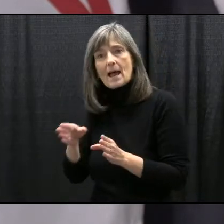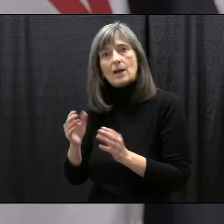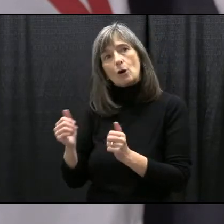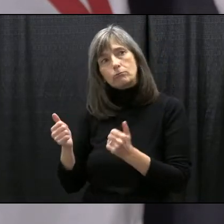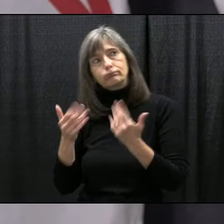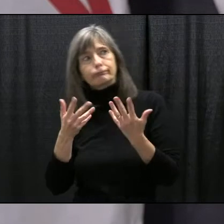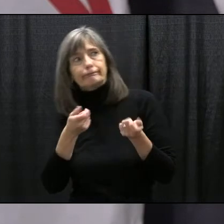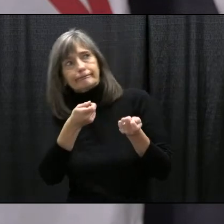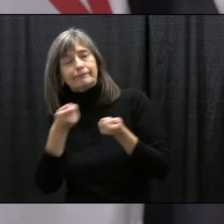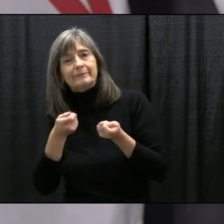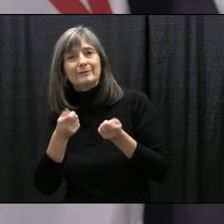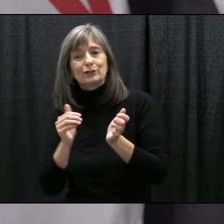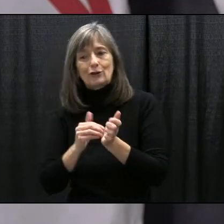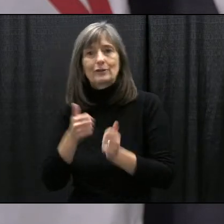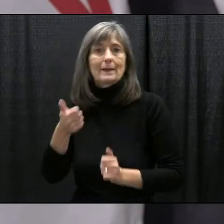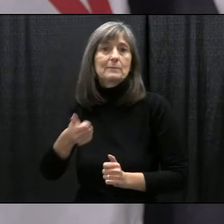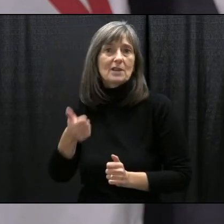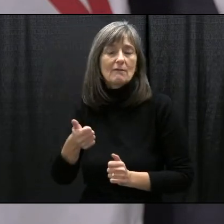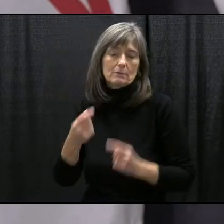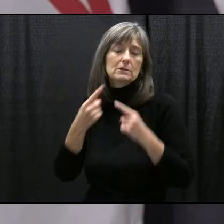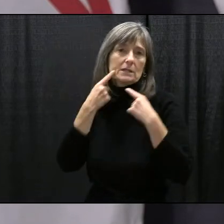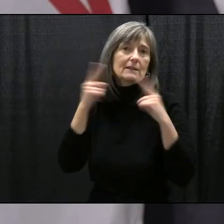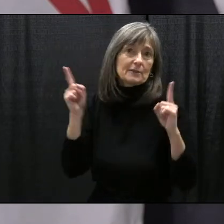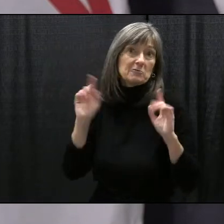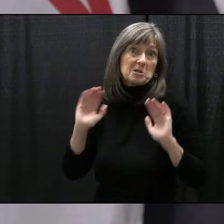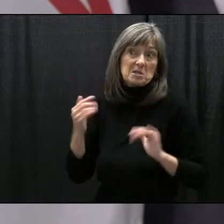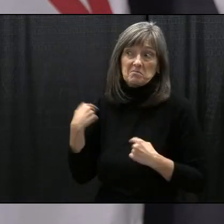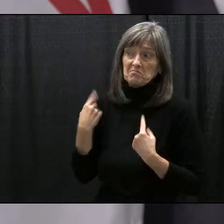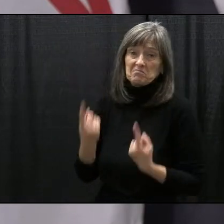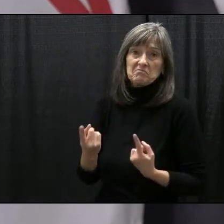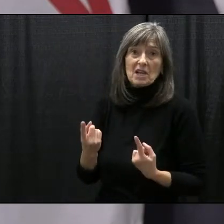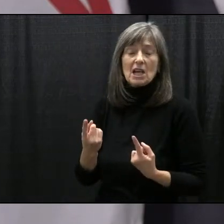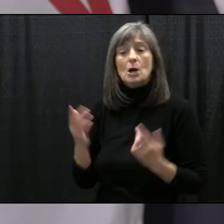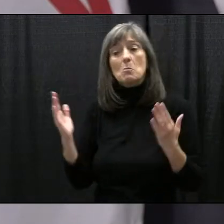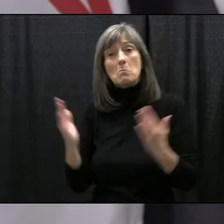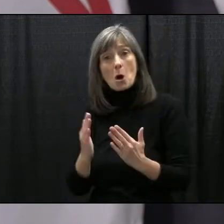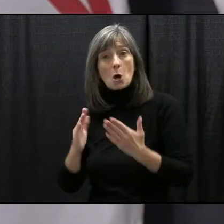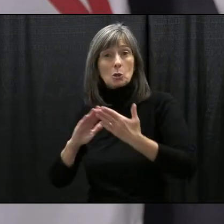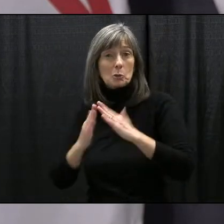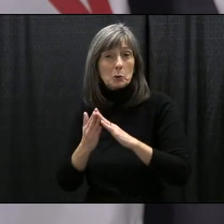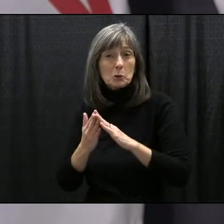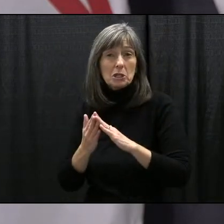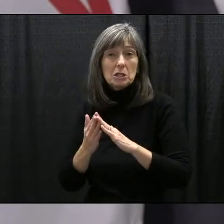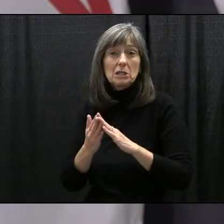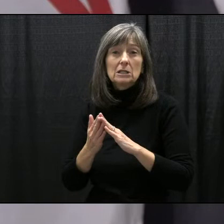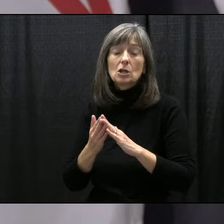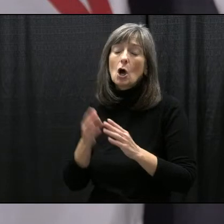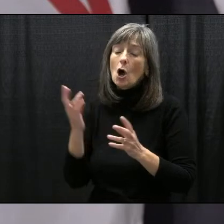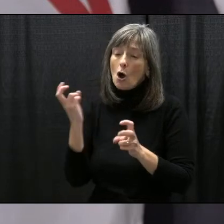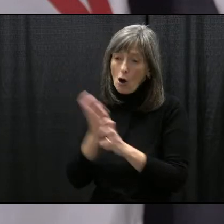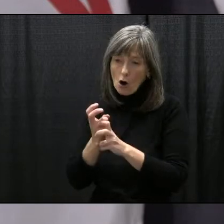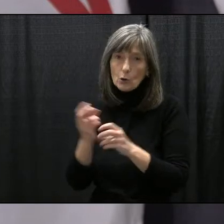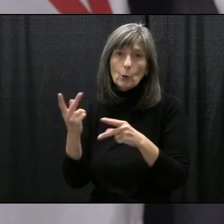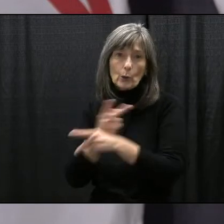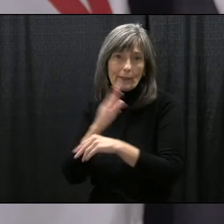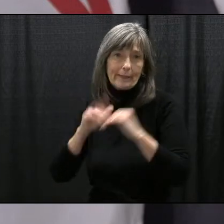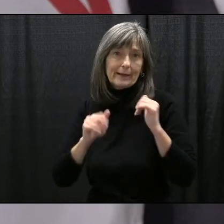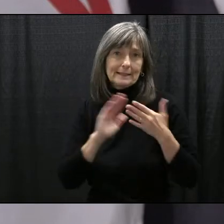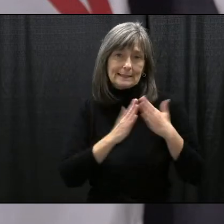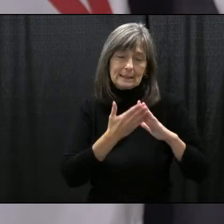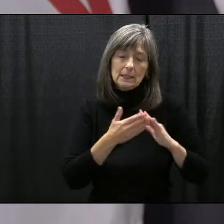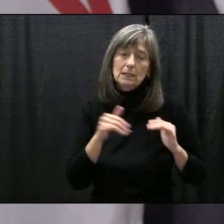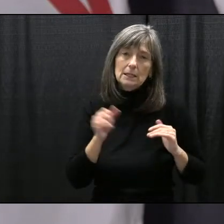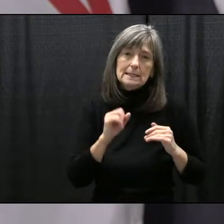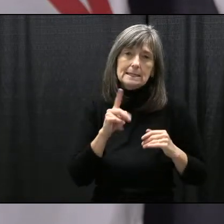pitch to attract physicians. So rural and remote is always harder than urban, and